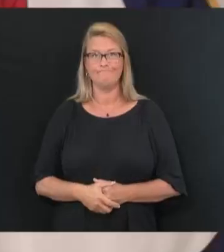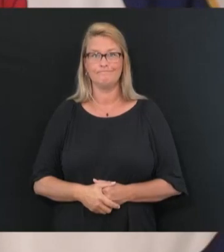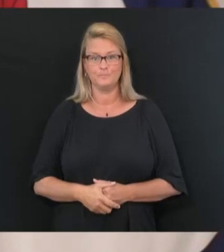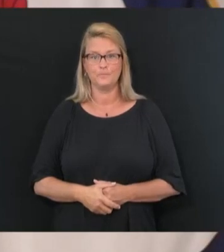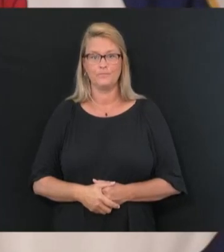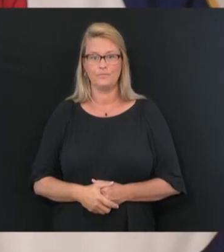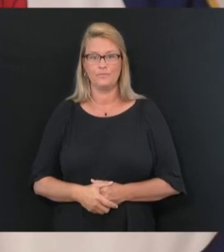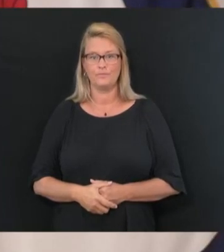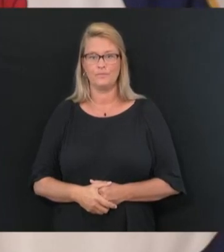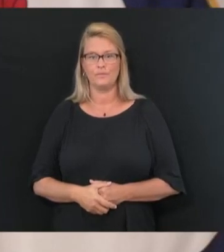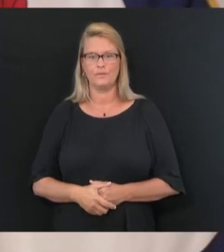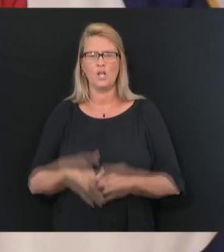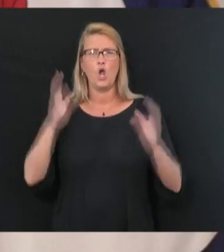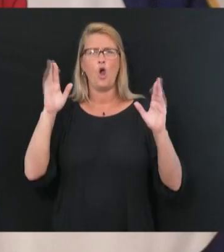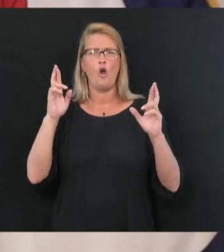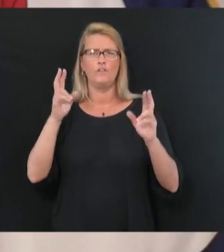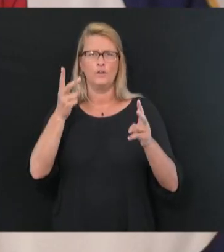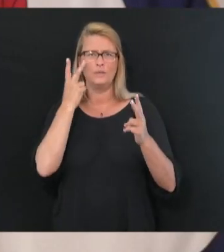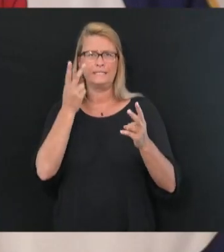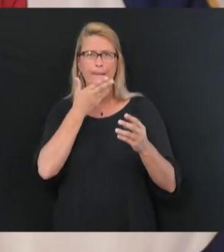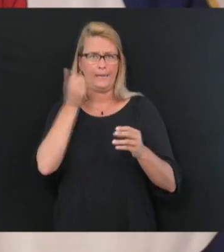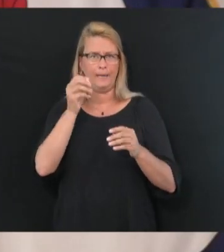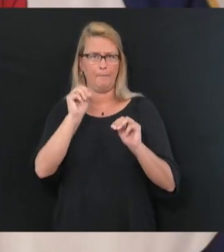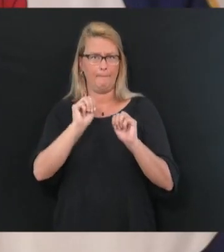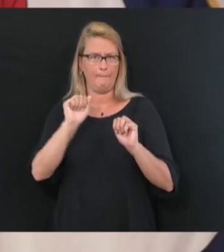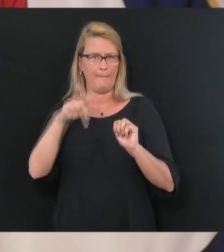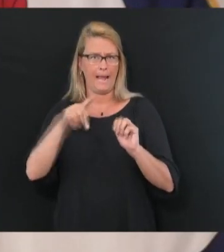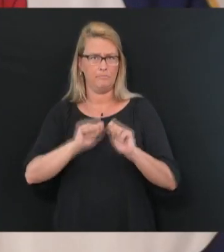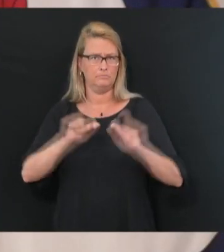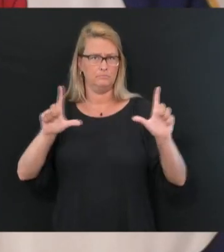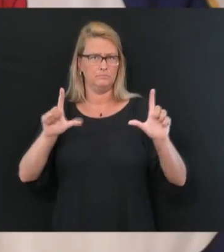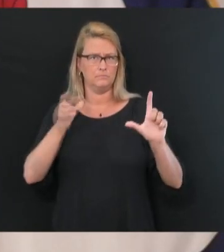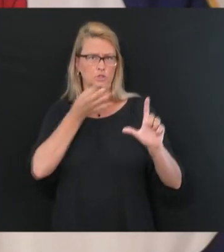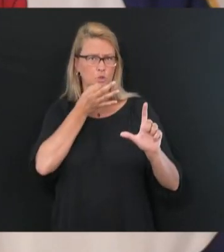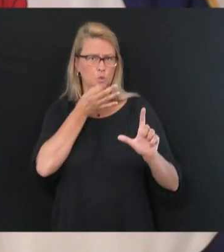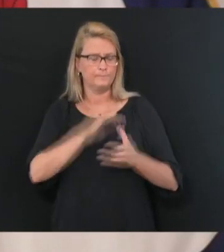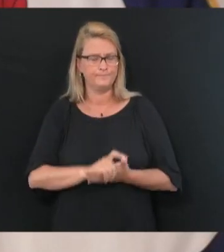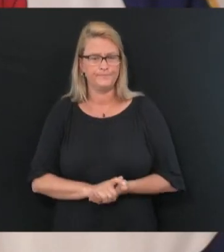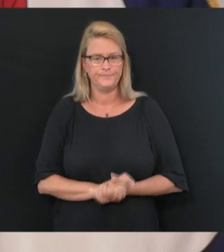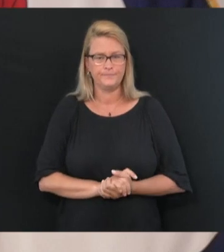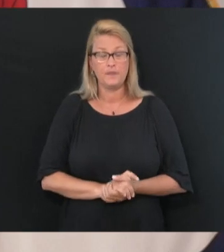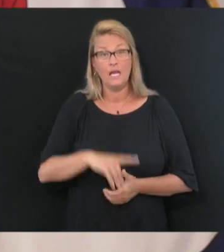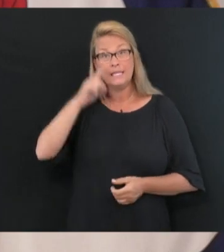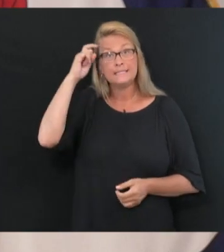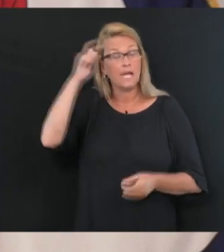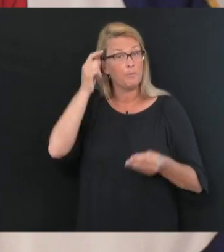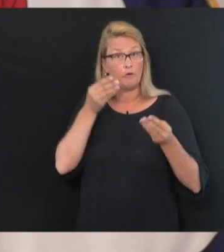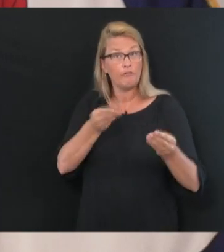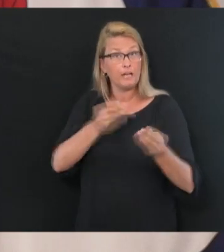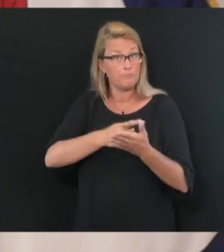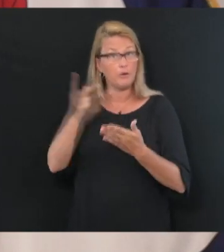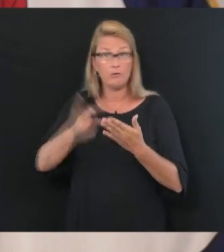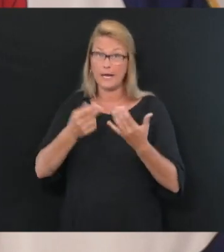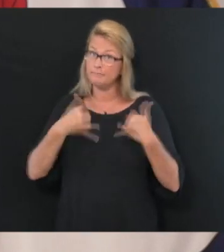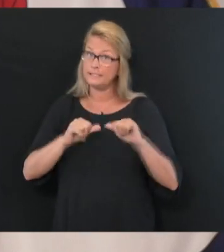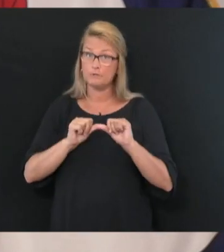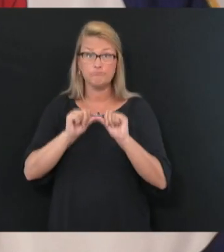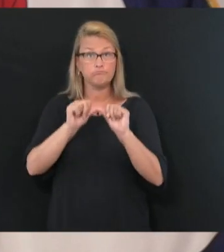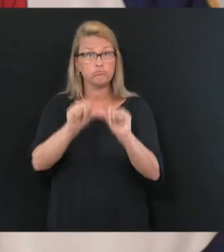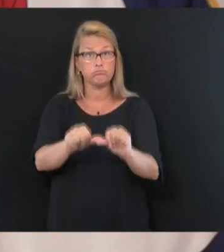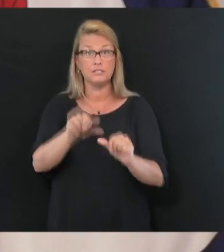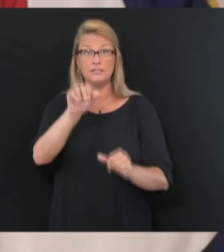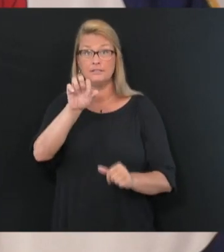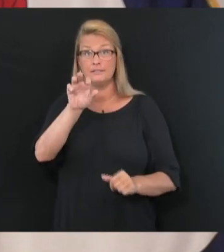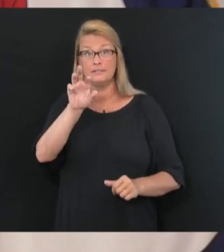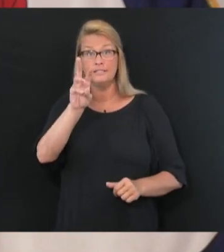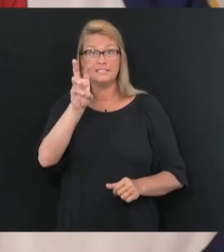we'll have a better map up here in just a little while. Our summer feeding program is still going on. The 696 sites that